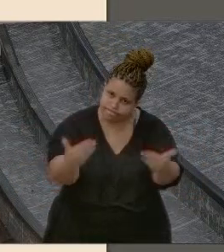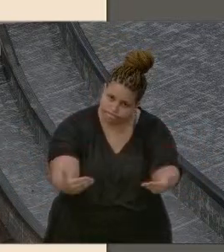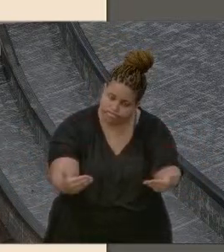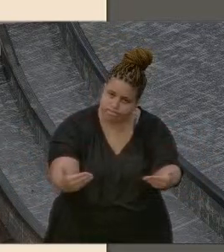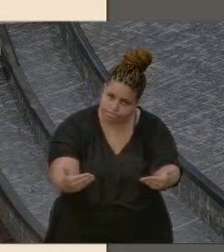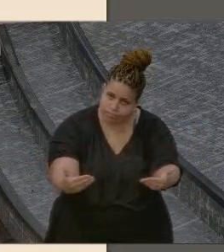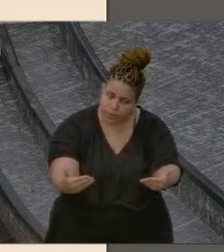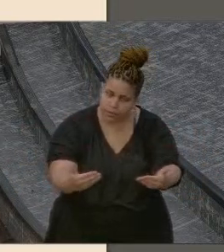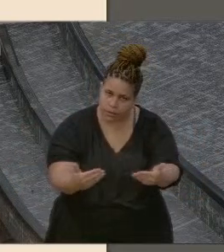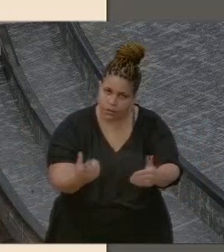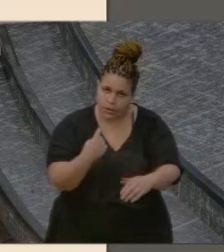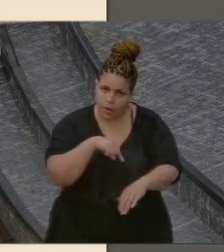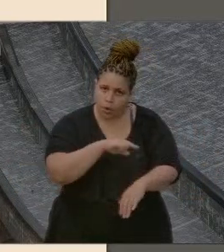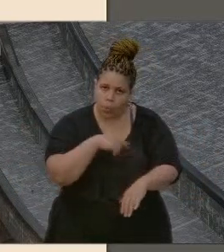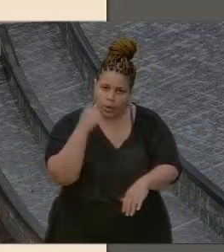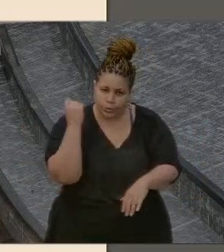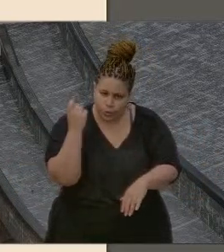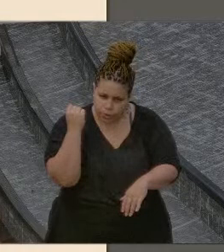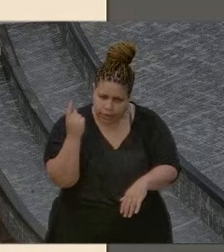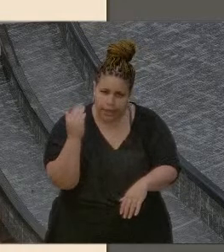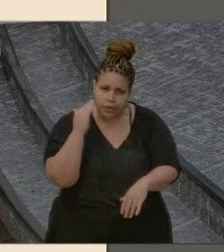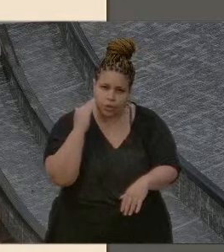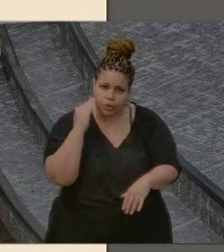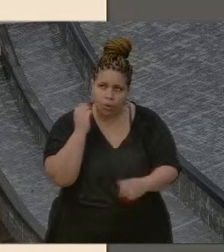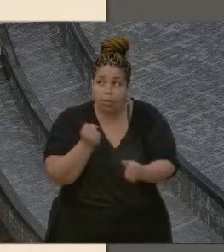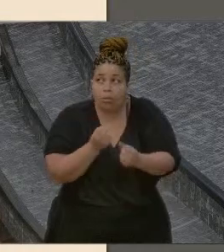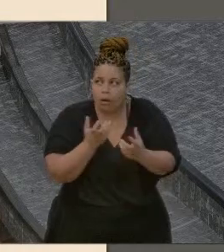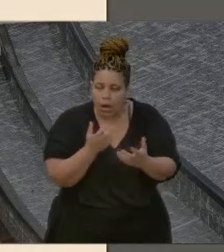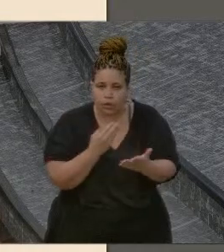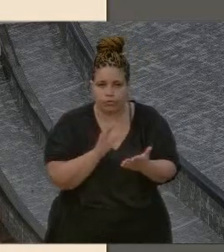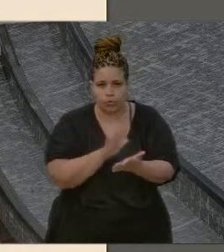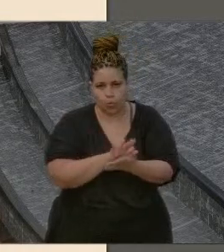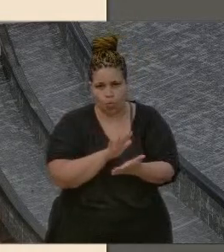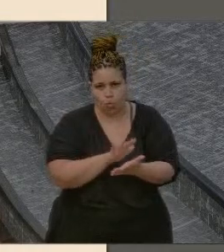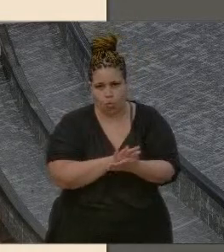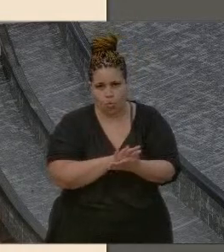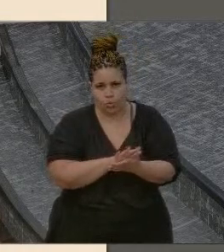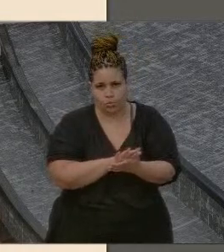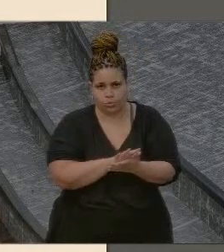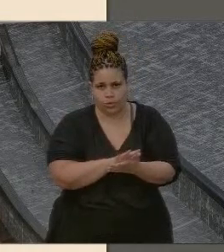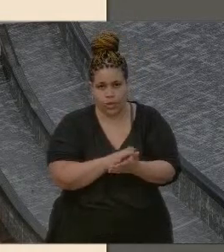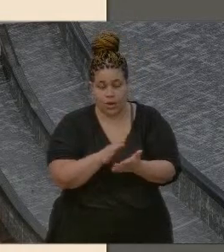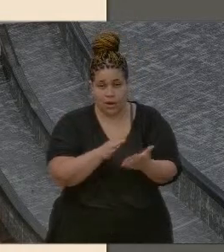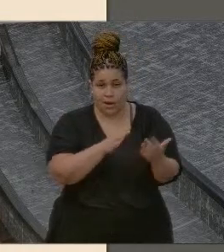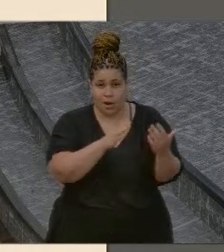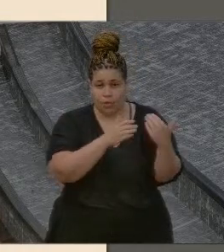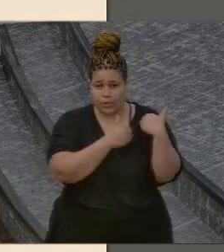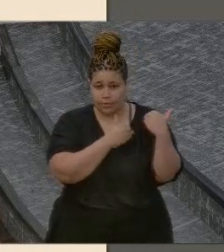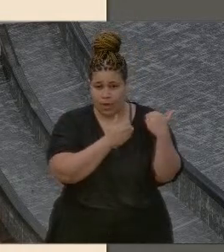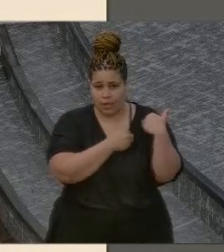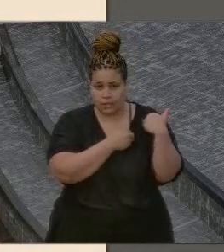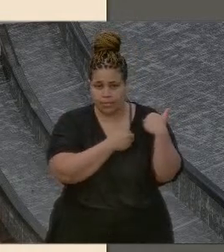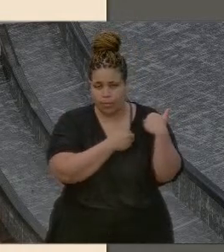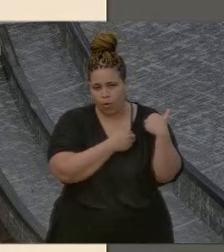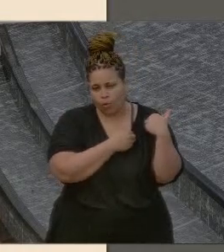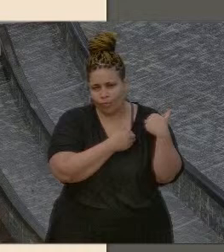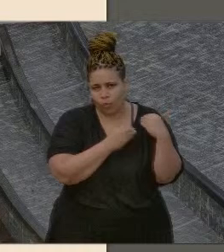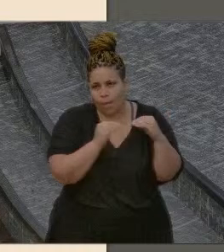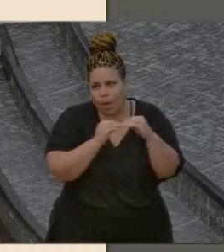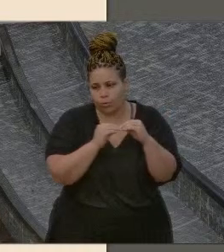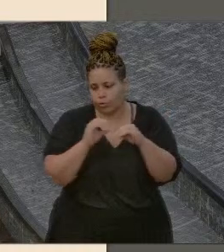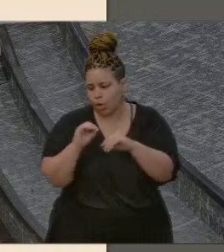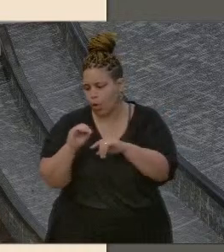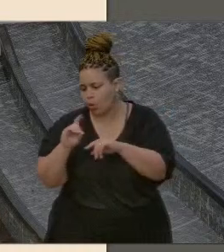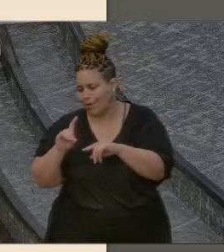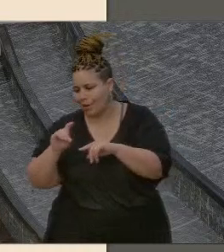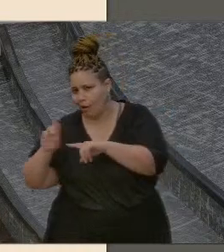that a handful of schools are responsible for the majority of our ODRs. We also know